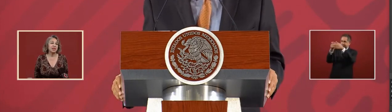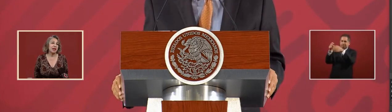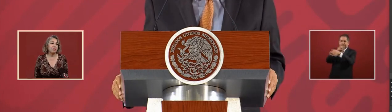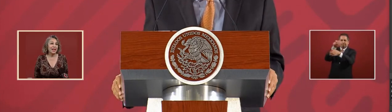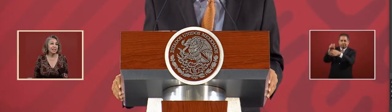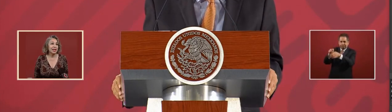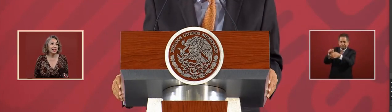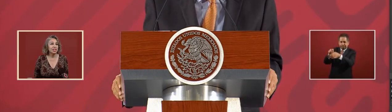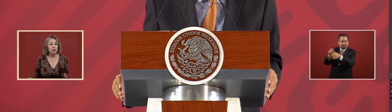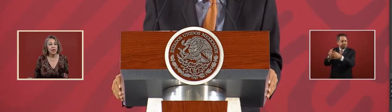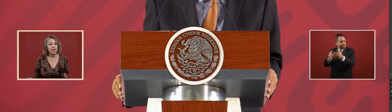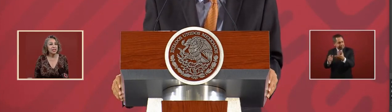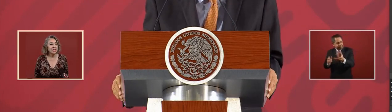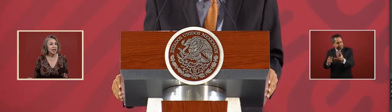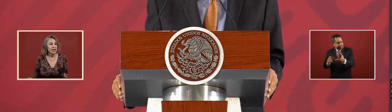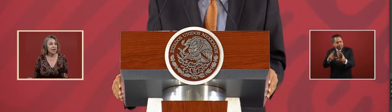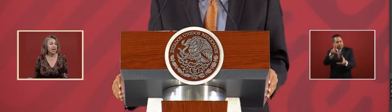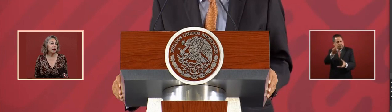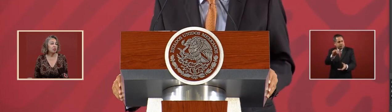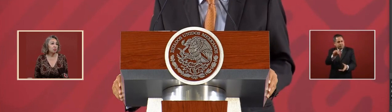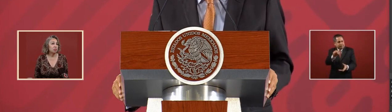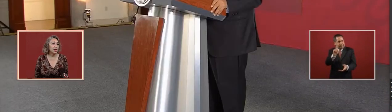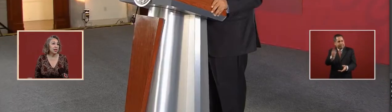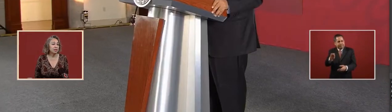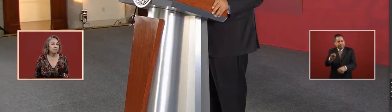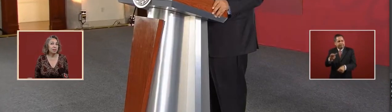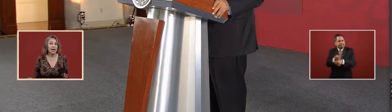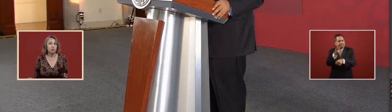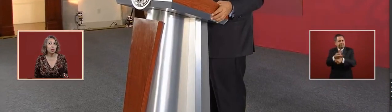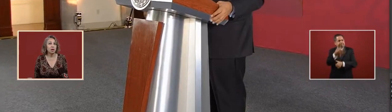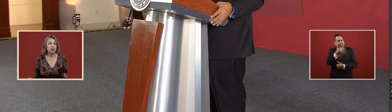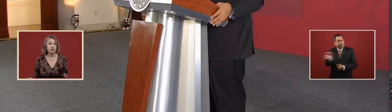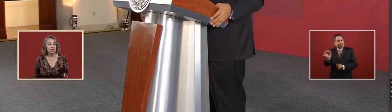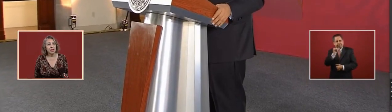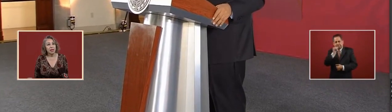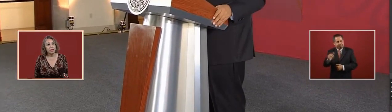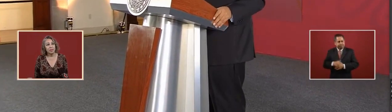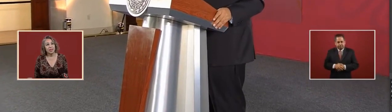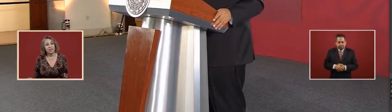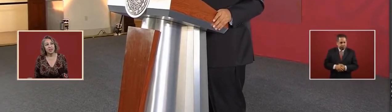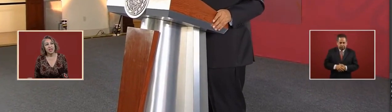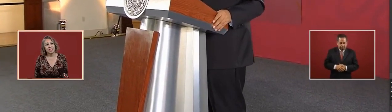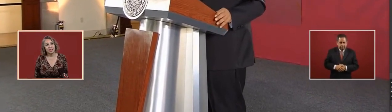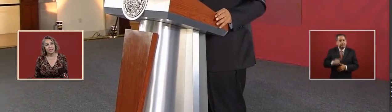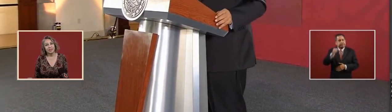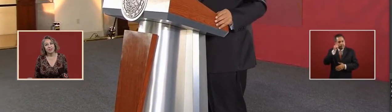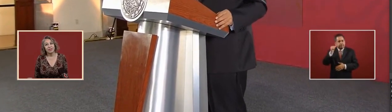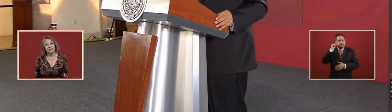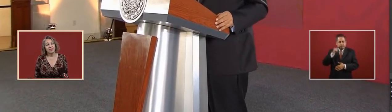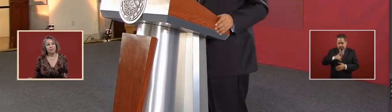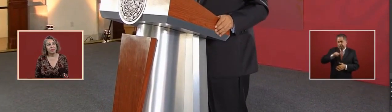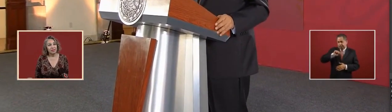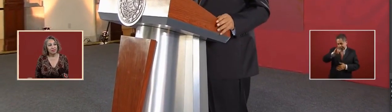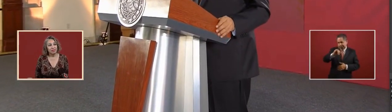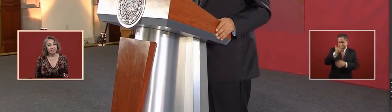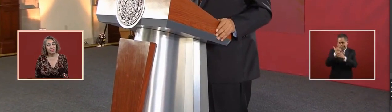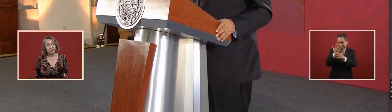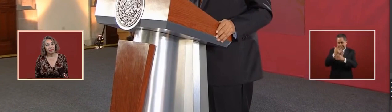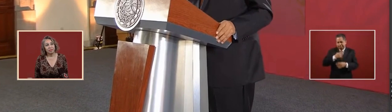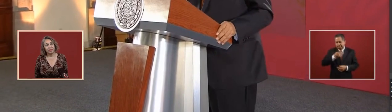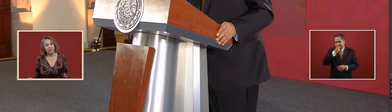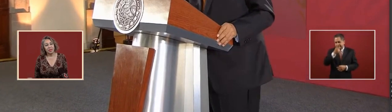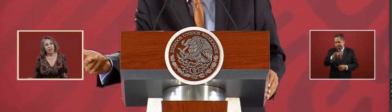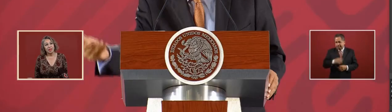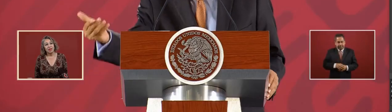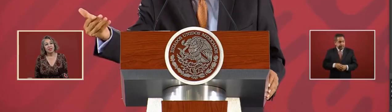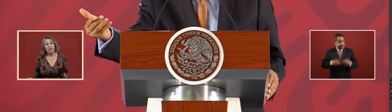going entonces, up to that no basket. So it is not a entonces, bad word. Lo que dije ayer, pues, so yes. Que no